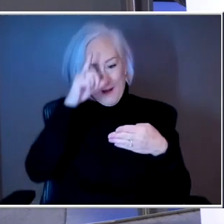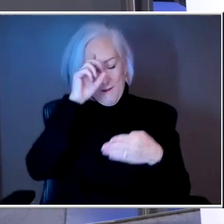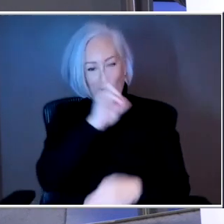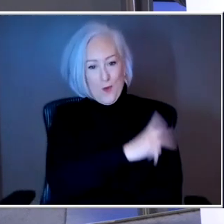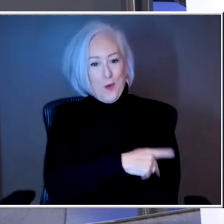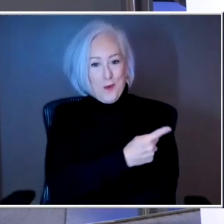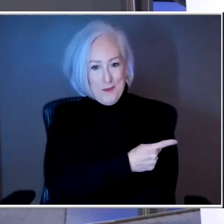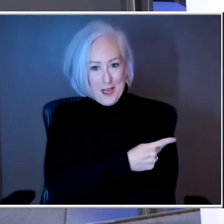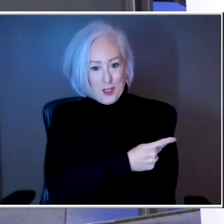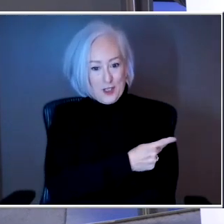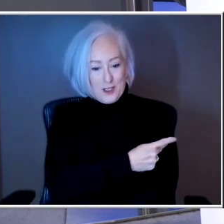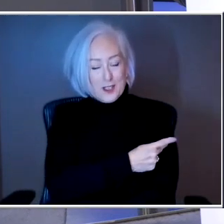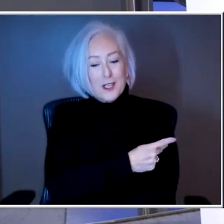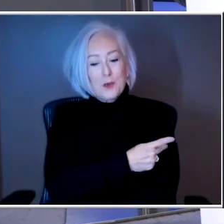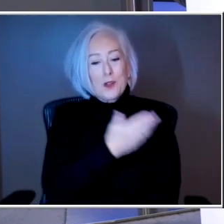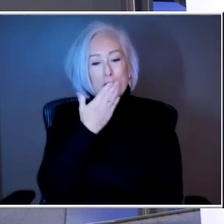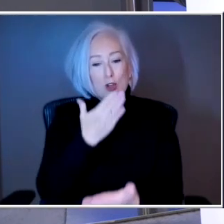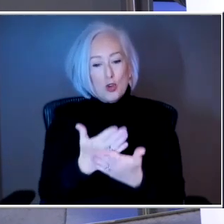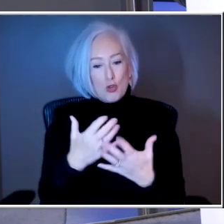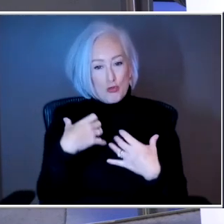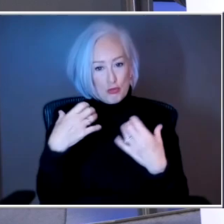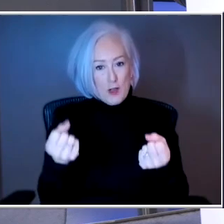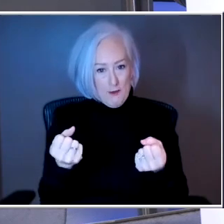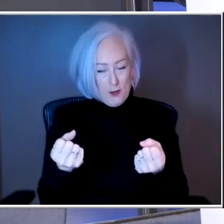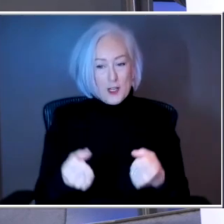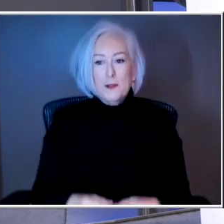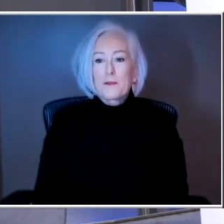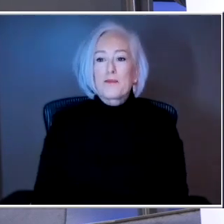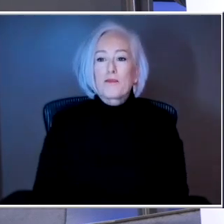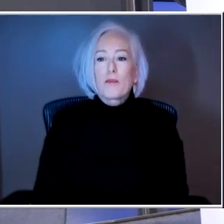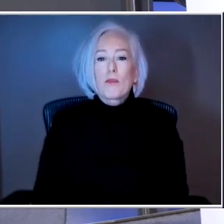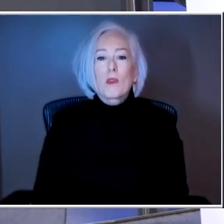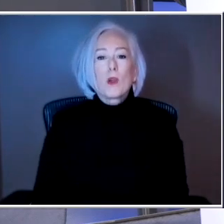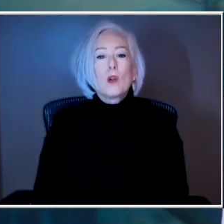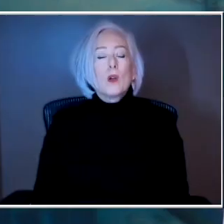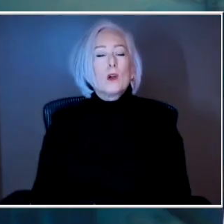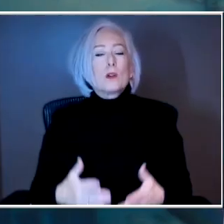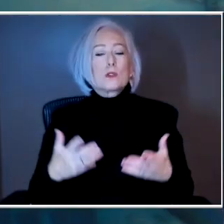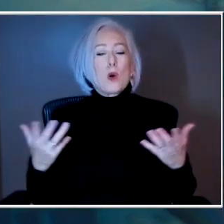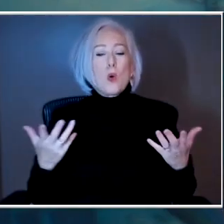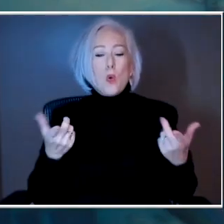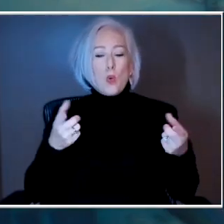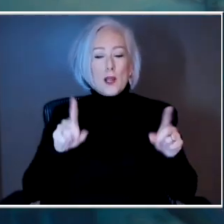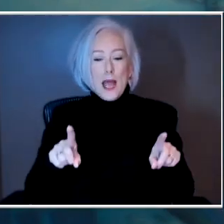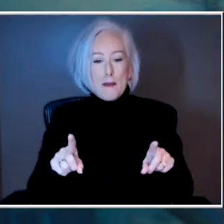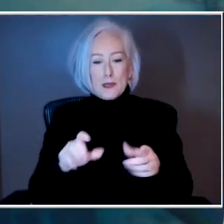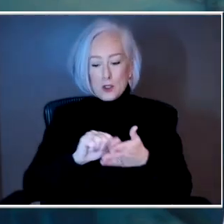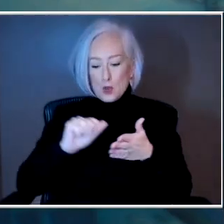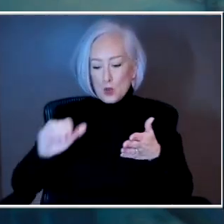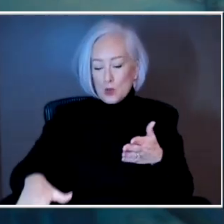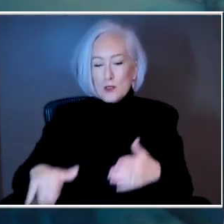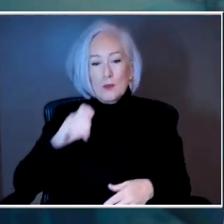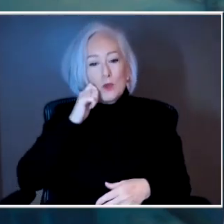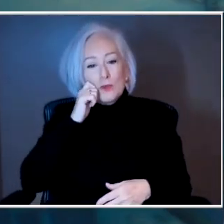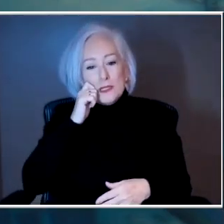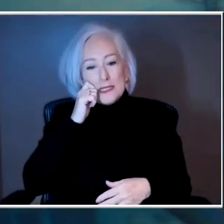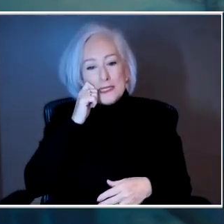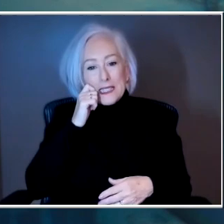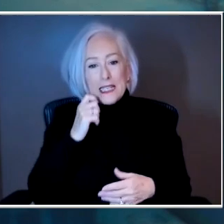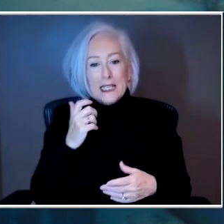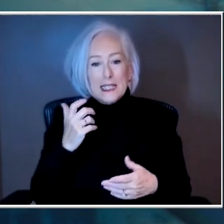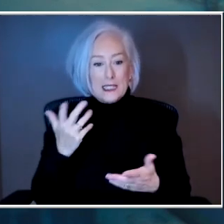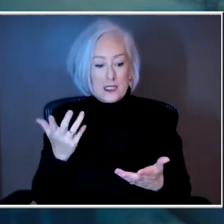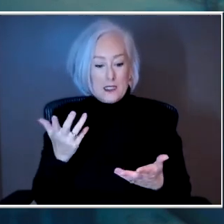medical reasons, though, that people need to get this excess skin removed? The medical reasons include things like rashes that